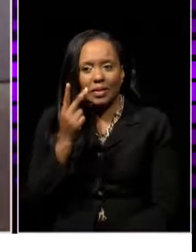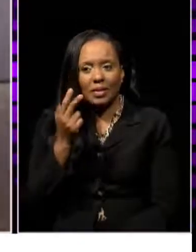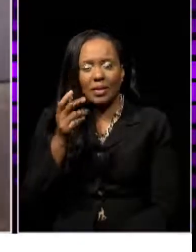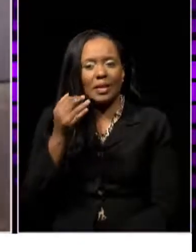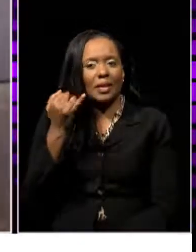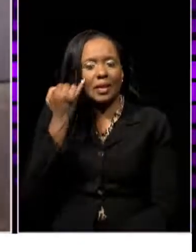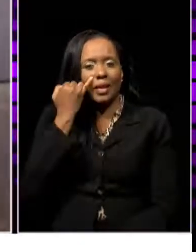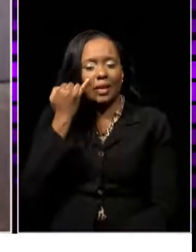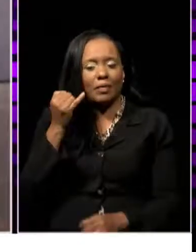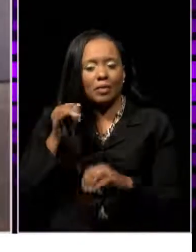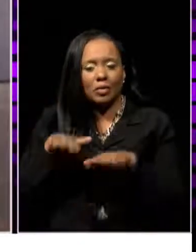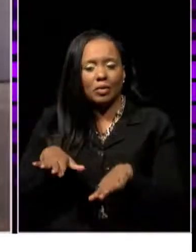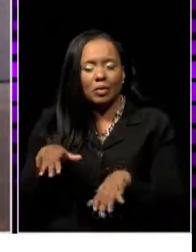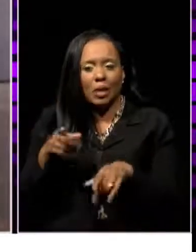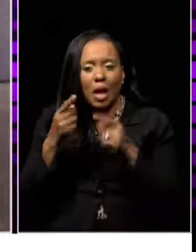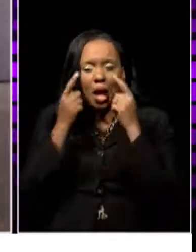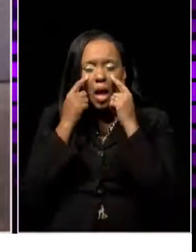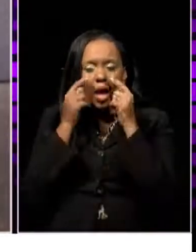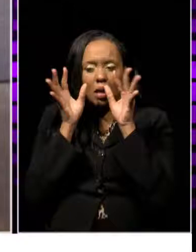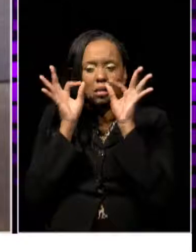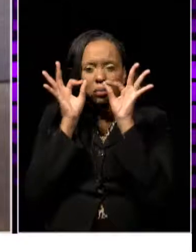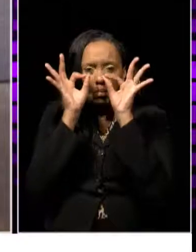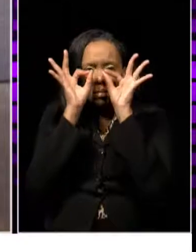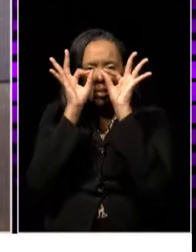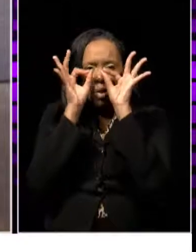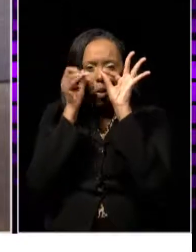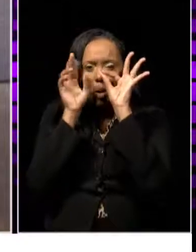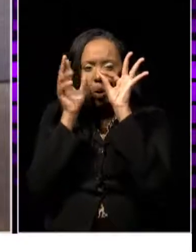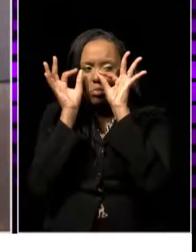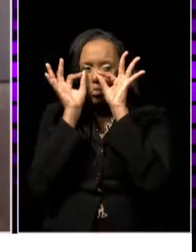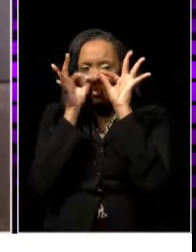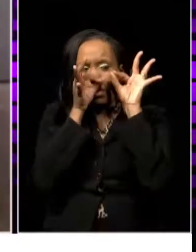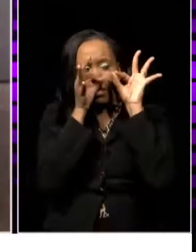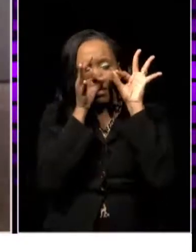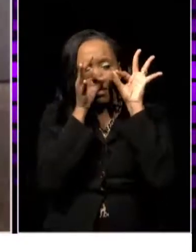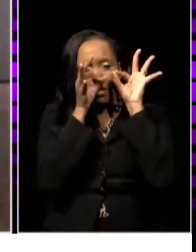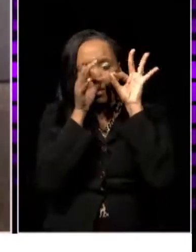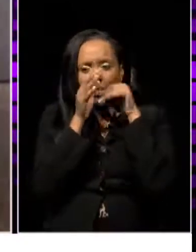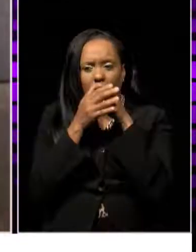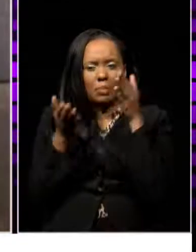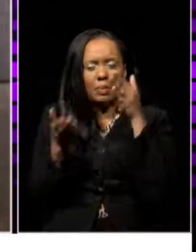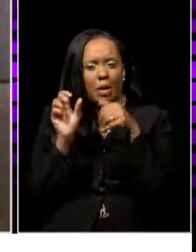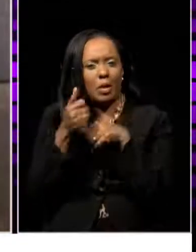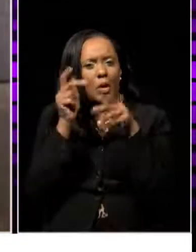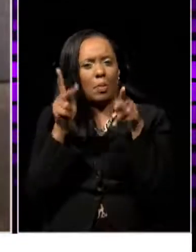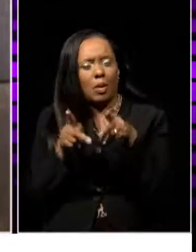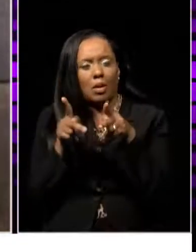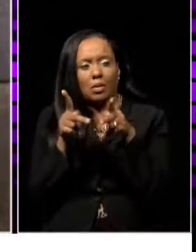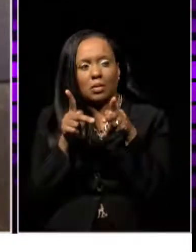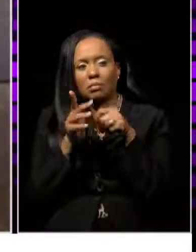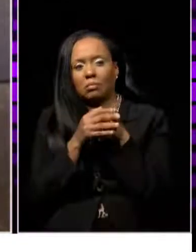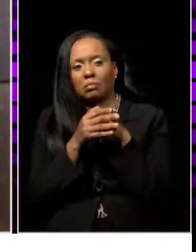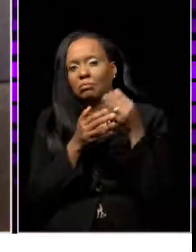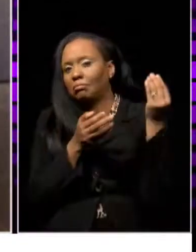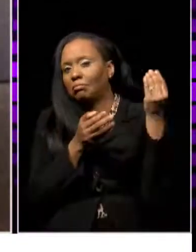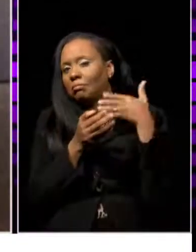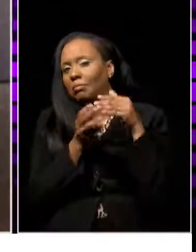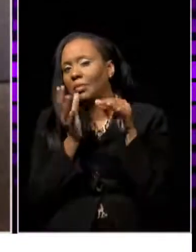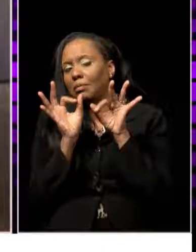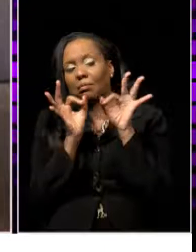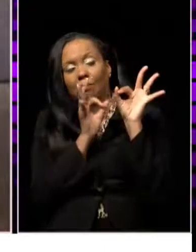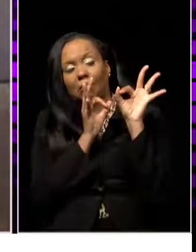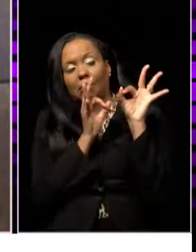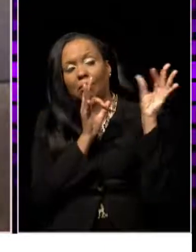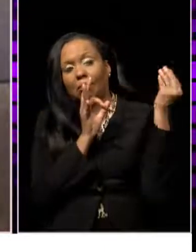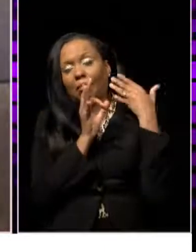shift to a different part rather than looking at the screen. So chances are someone in the house is probably helping them with the